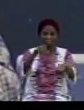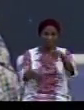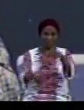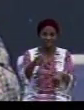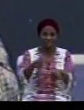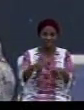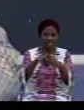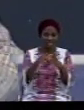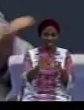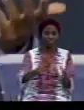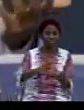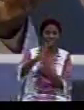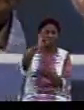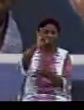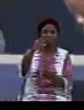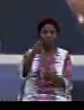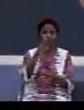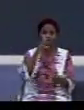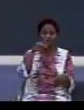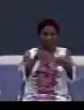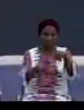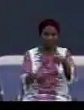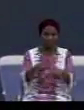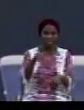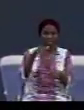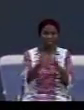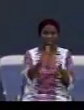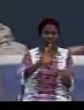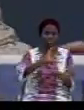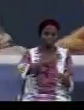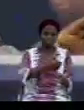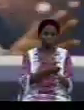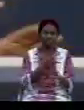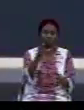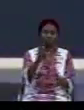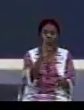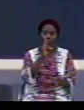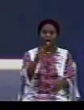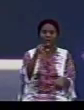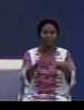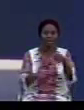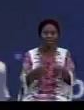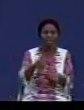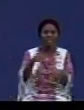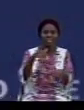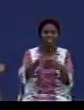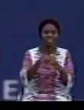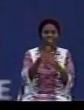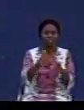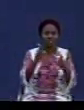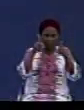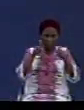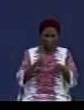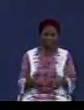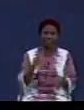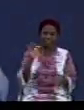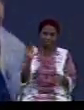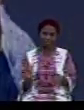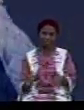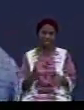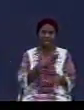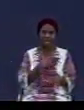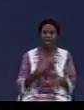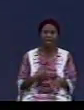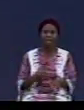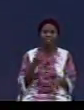your spirit. You are paralyzed in your soul. You are paralyzed in your personality. And there are things